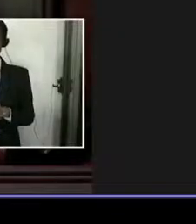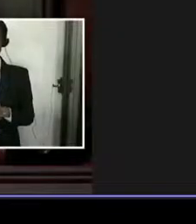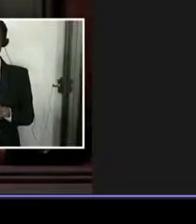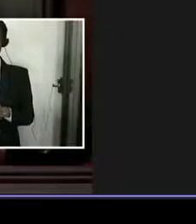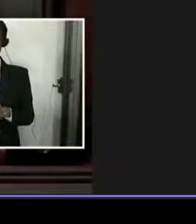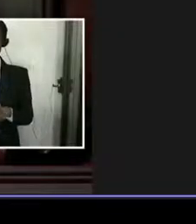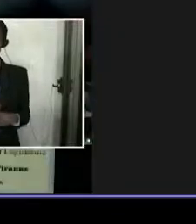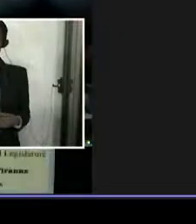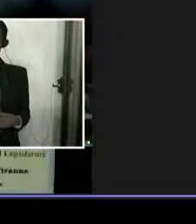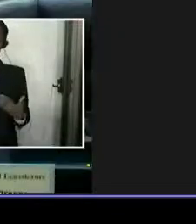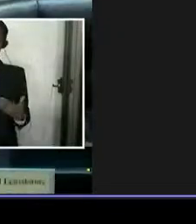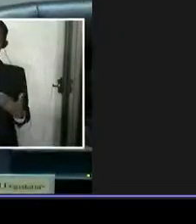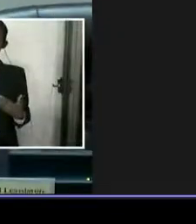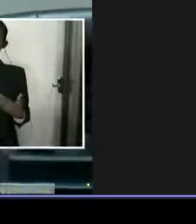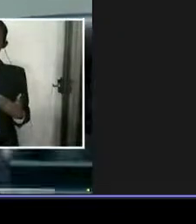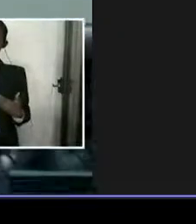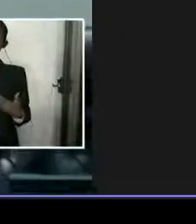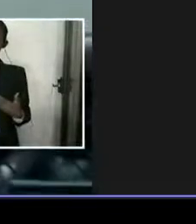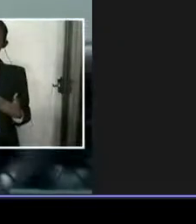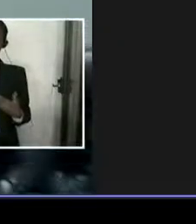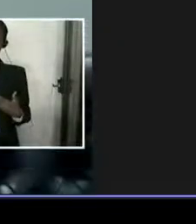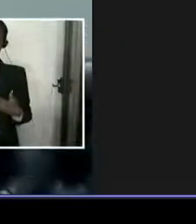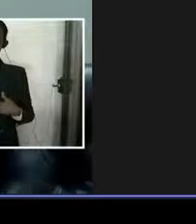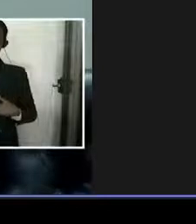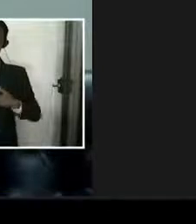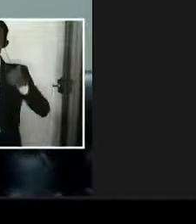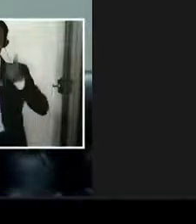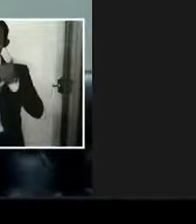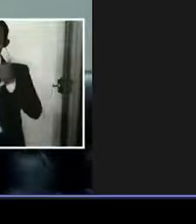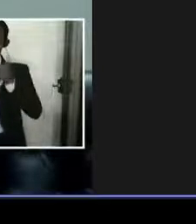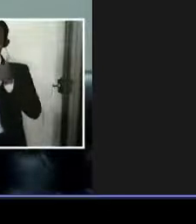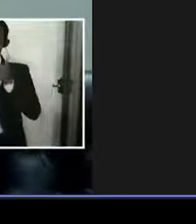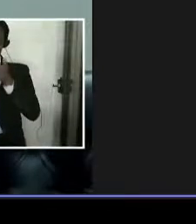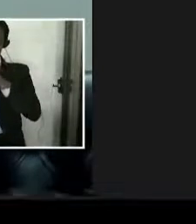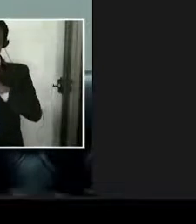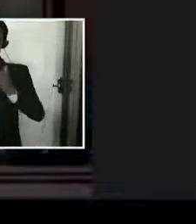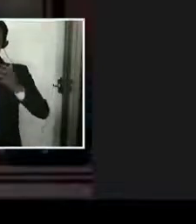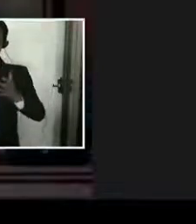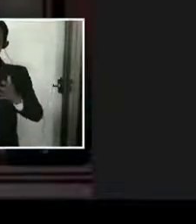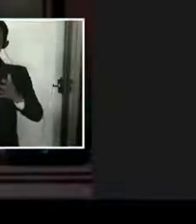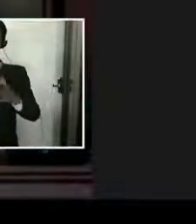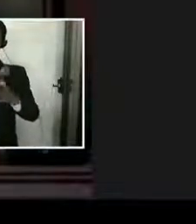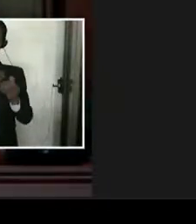Thank you, Deputy Speaker. The Democratic Alliance supports the report.